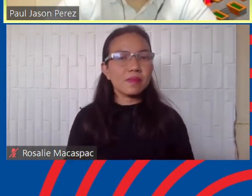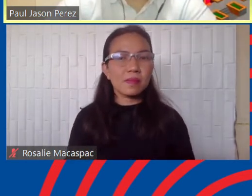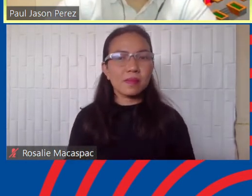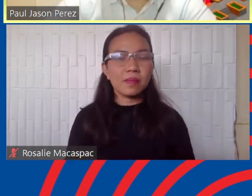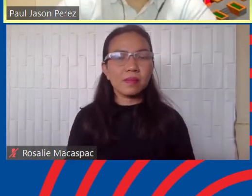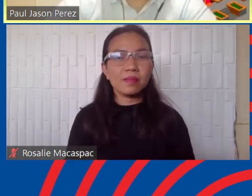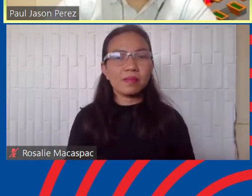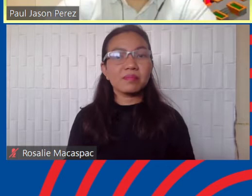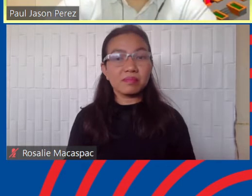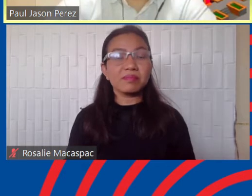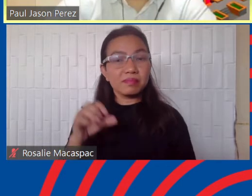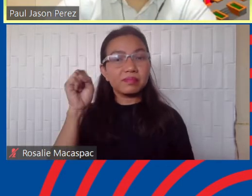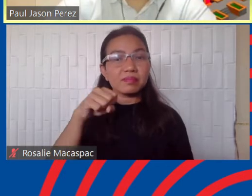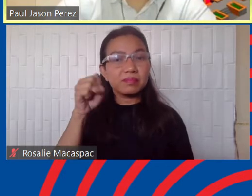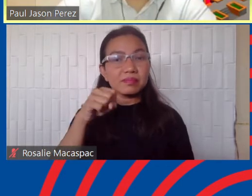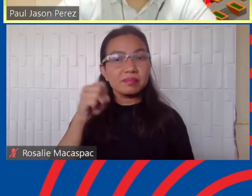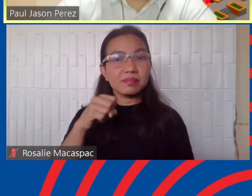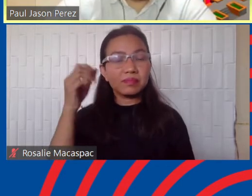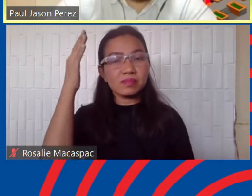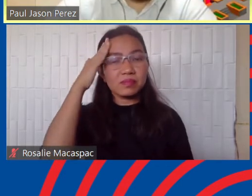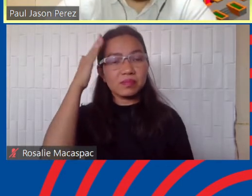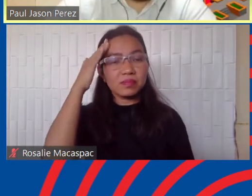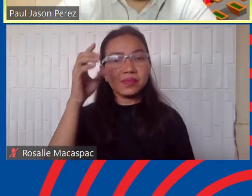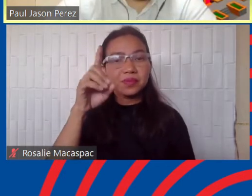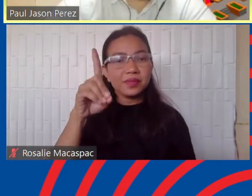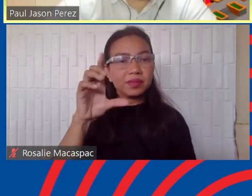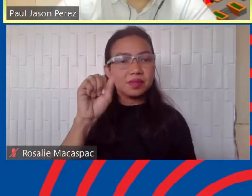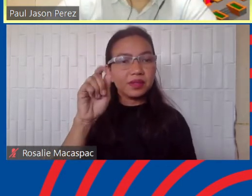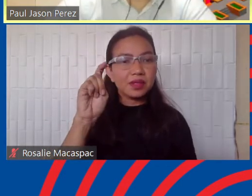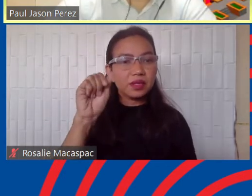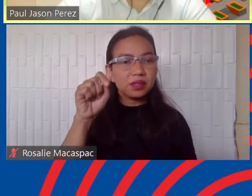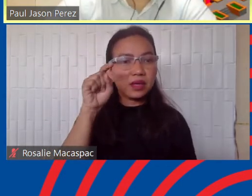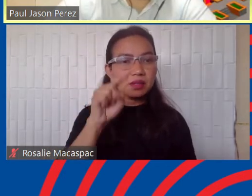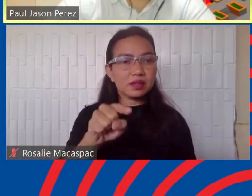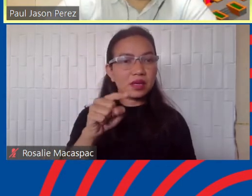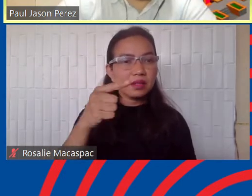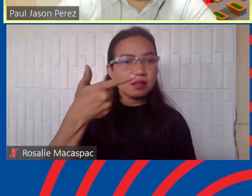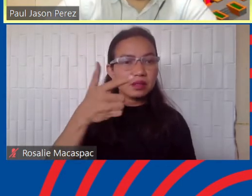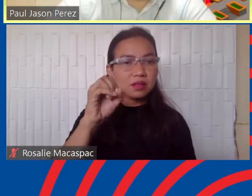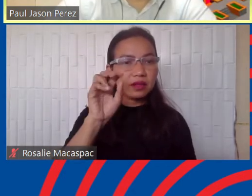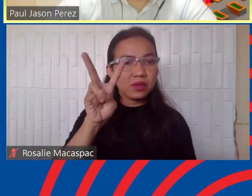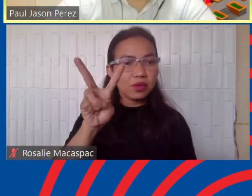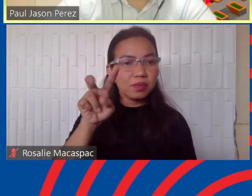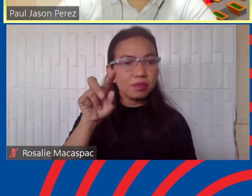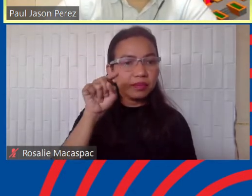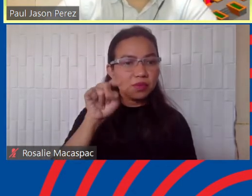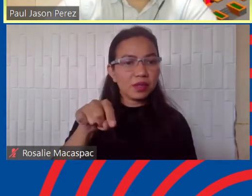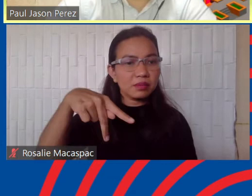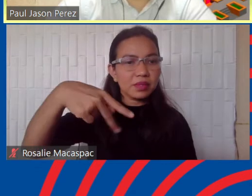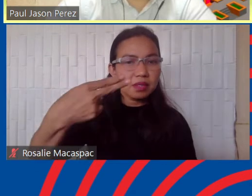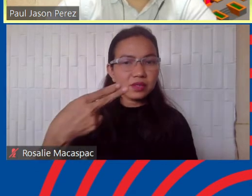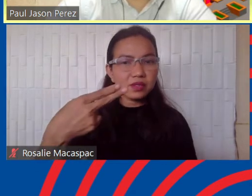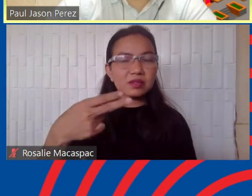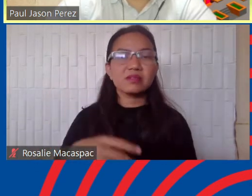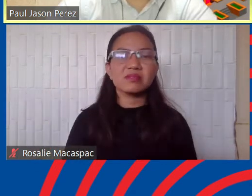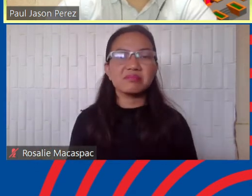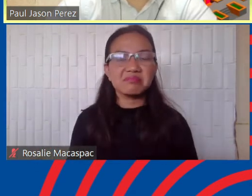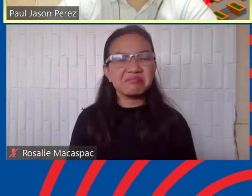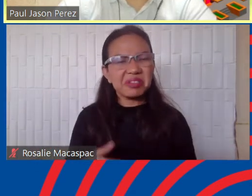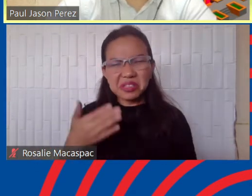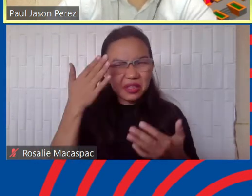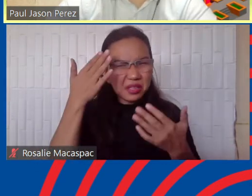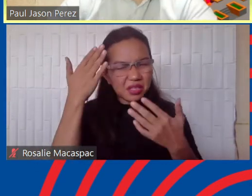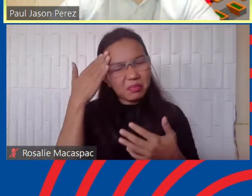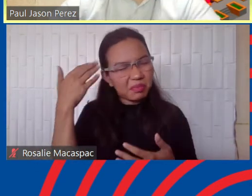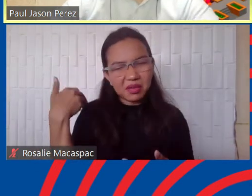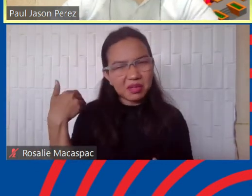Yeah, I also know about the data.gov.ph. Unfortunately, I don't know if that is still being